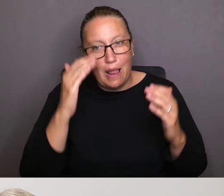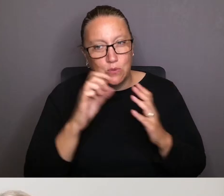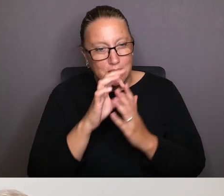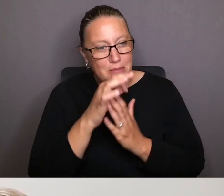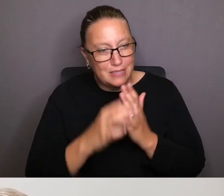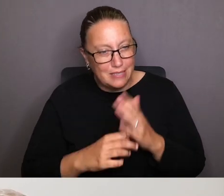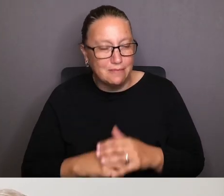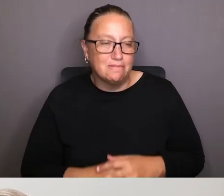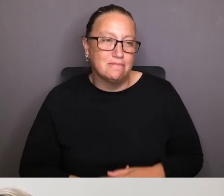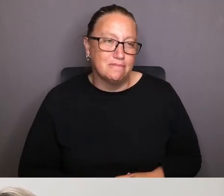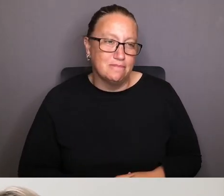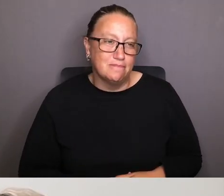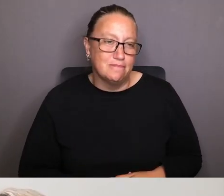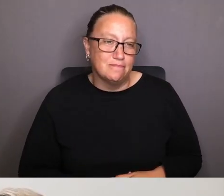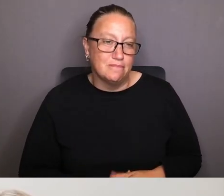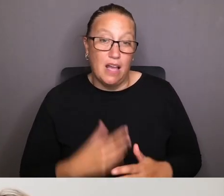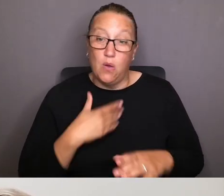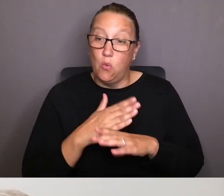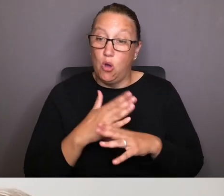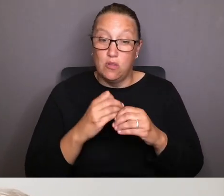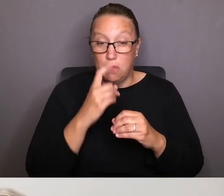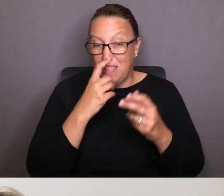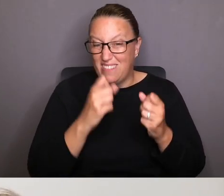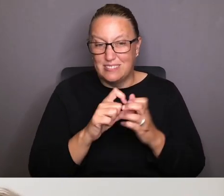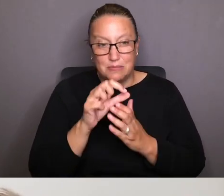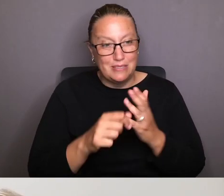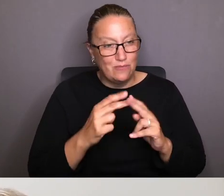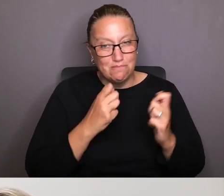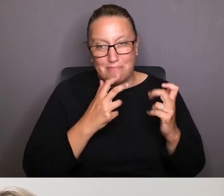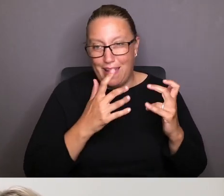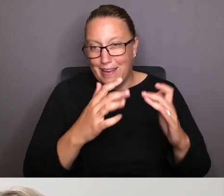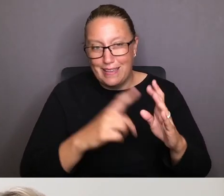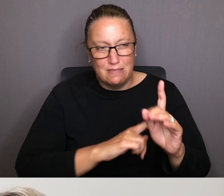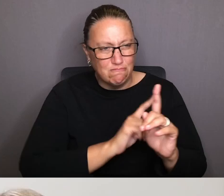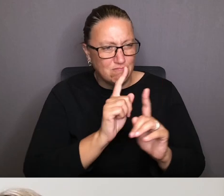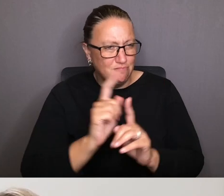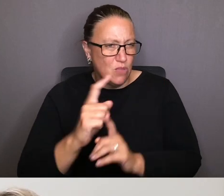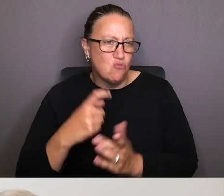I work for Family Planning Australia, and my role is on the health promotion team and on a project